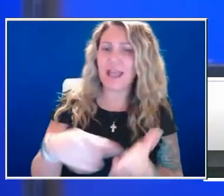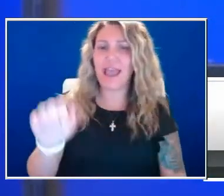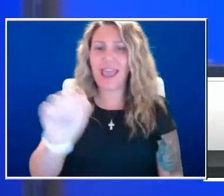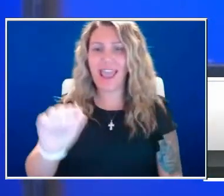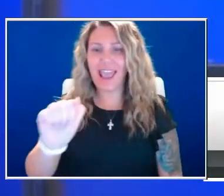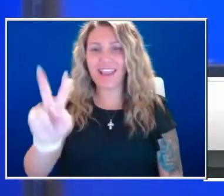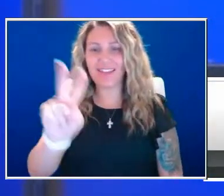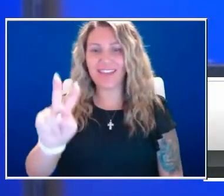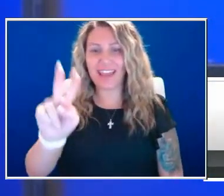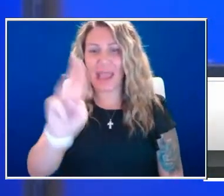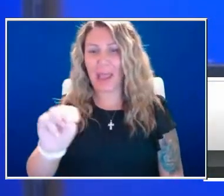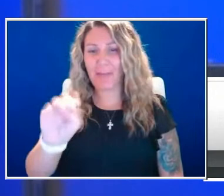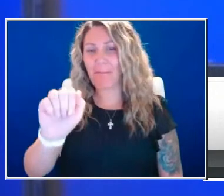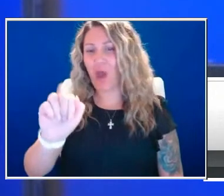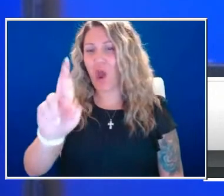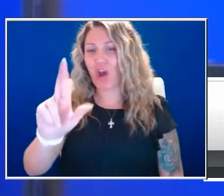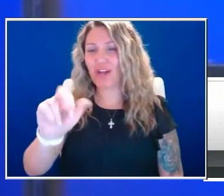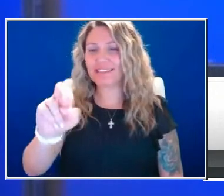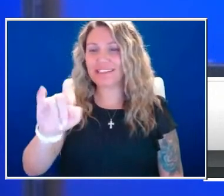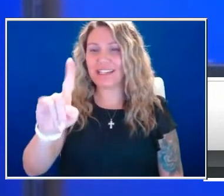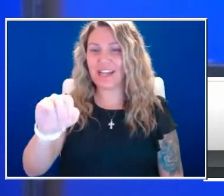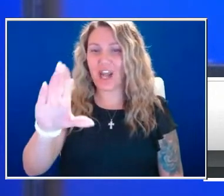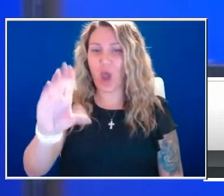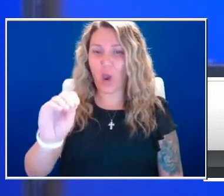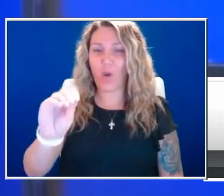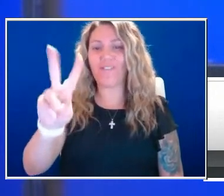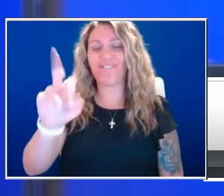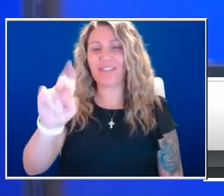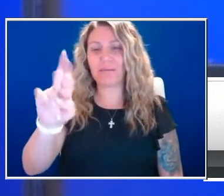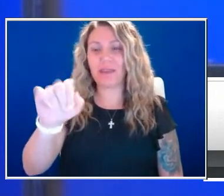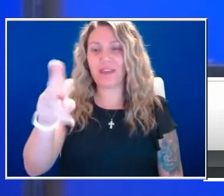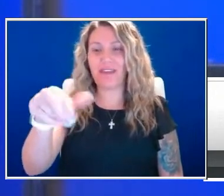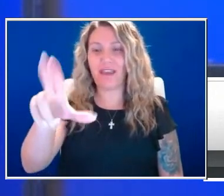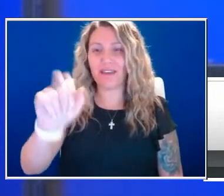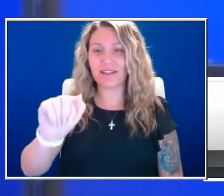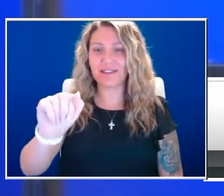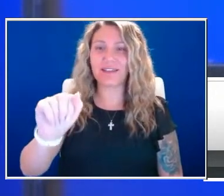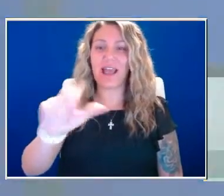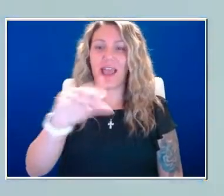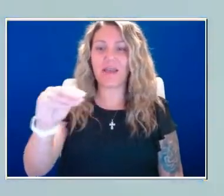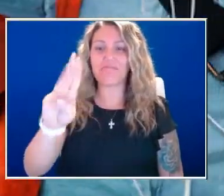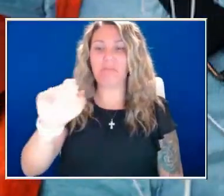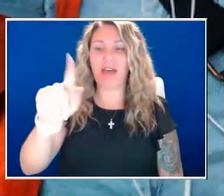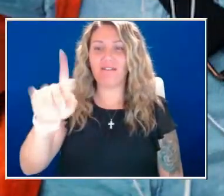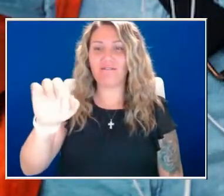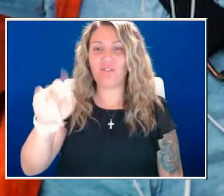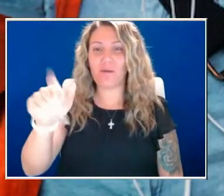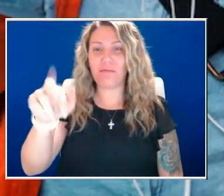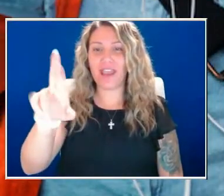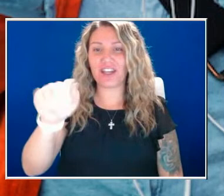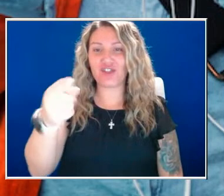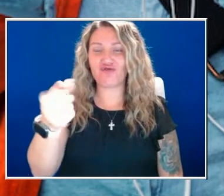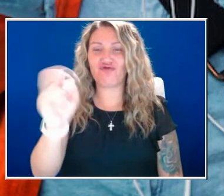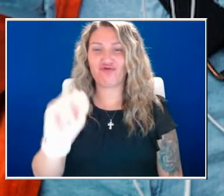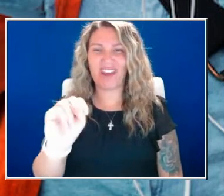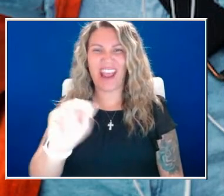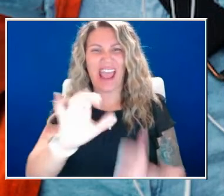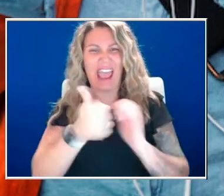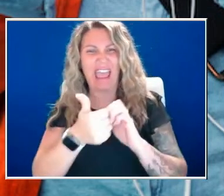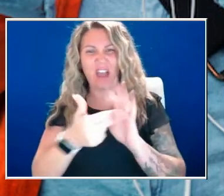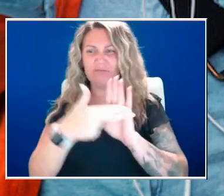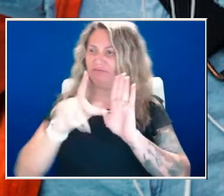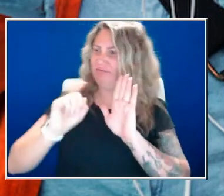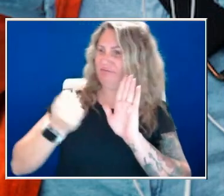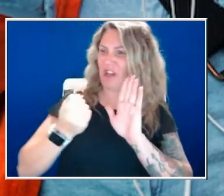arteriovenous malformations, how they're diagnosed, the risks, and the treatment options. So make sure you send in your questions on YouTube, Facebook, and the